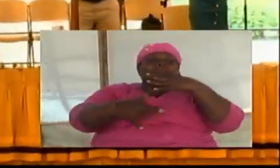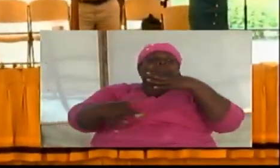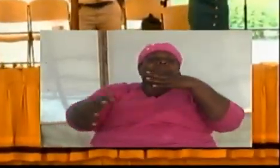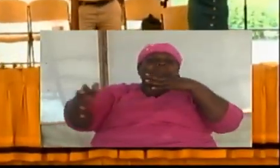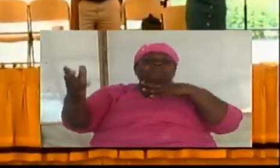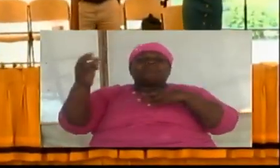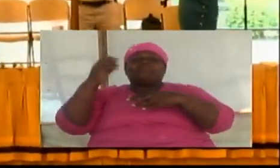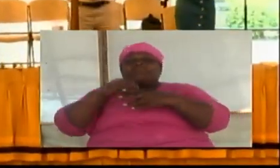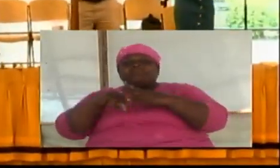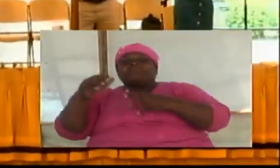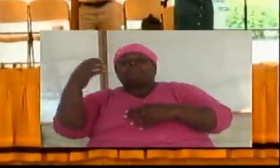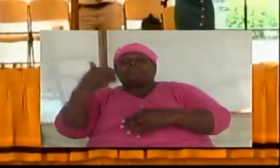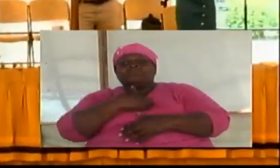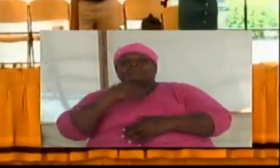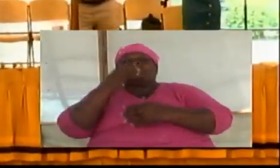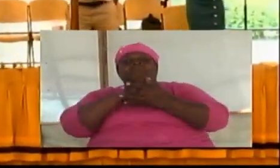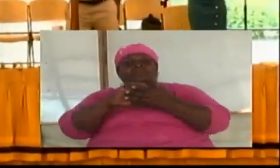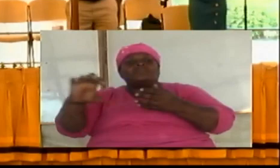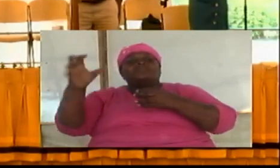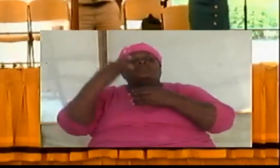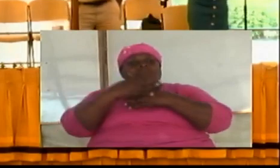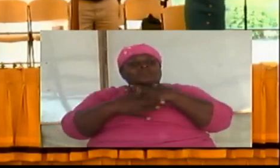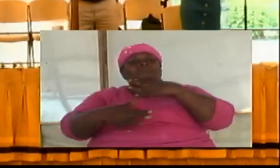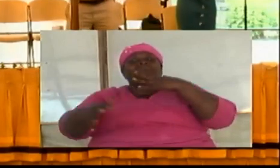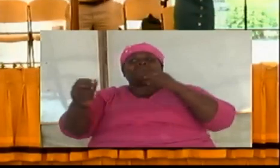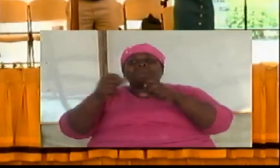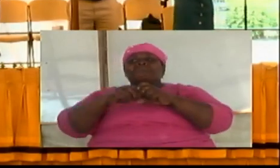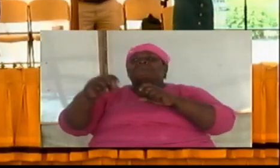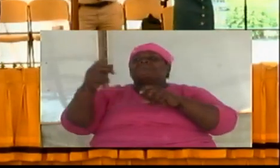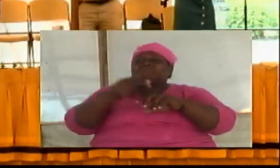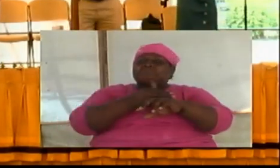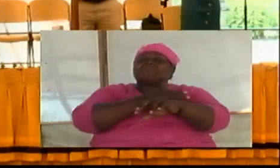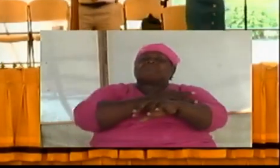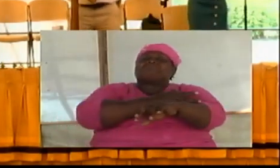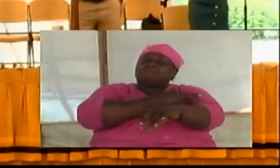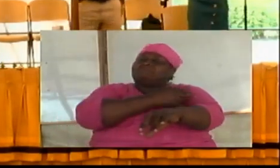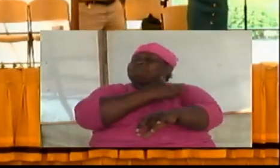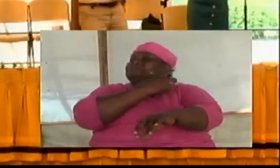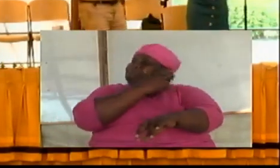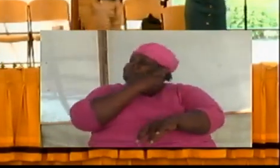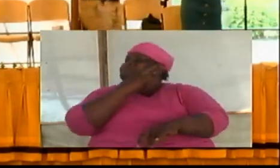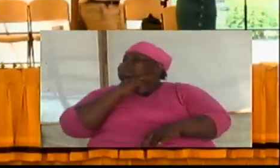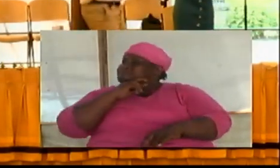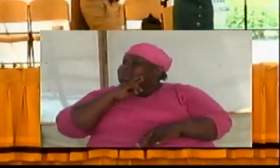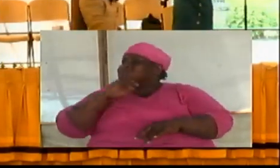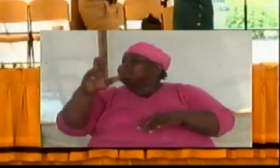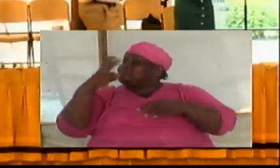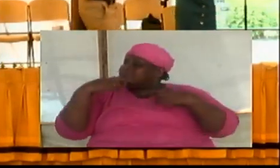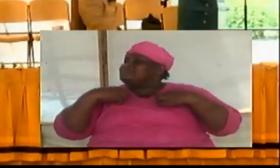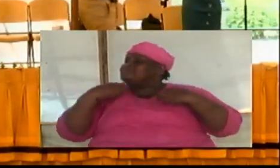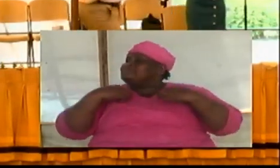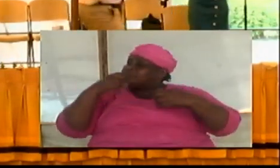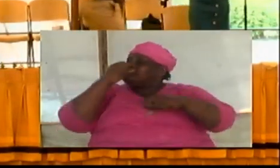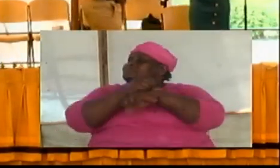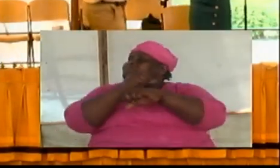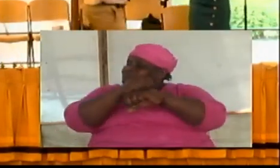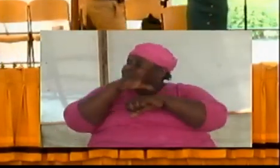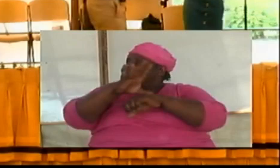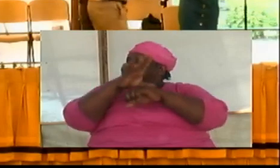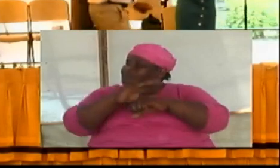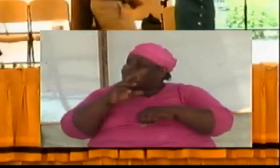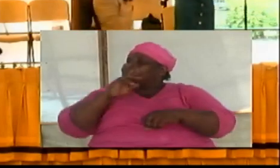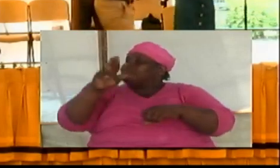of the Lamb? In the soul in the blood of the Lamb. Oh, are your